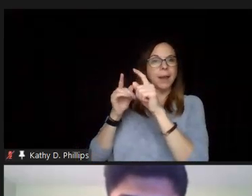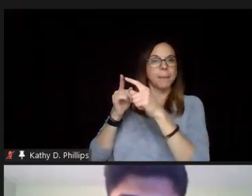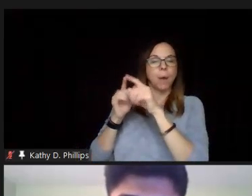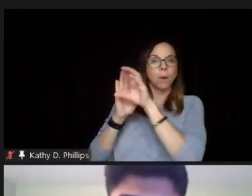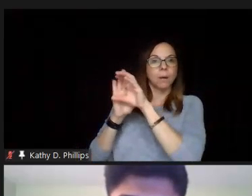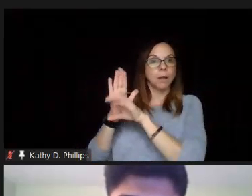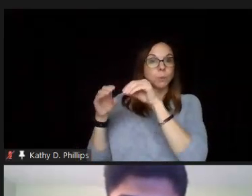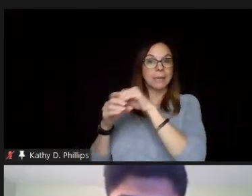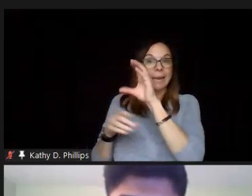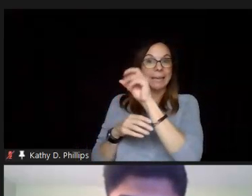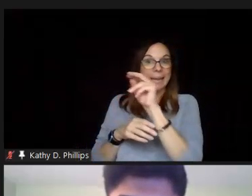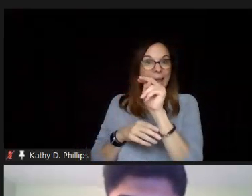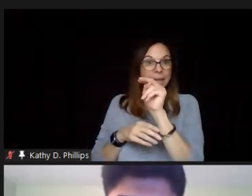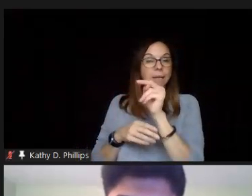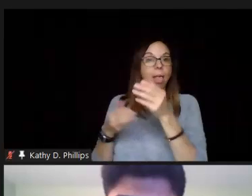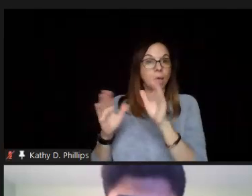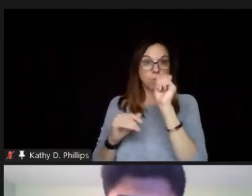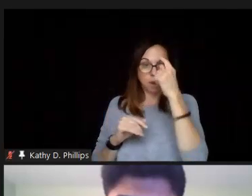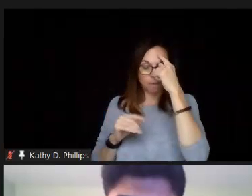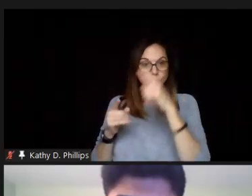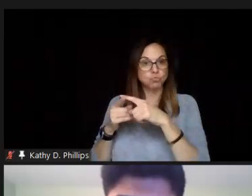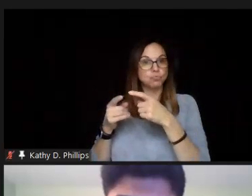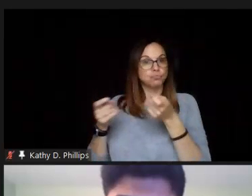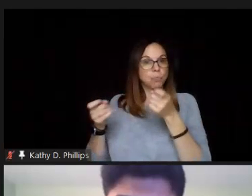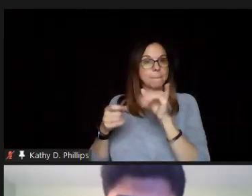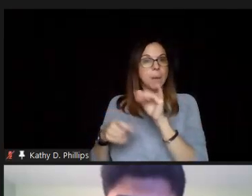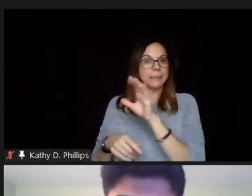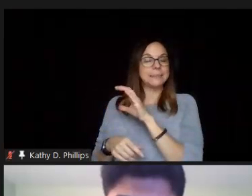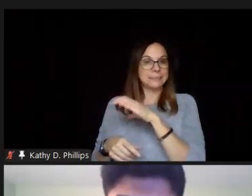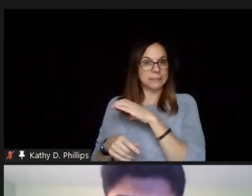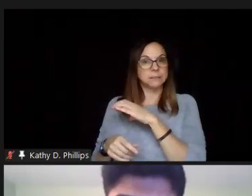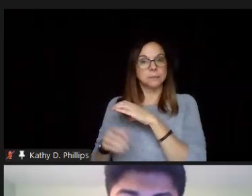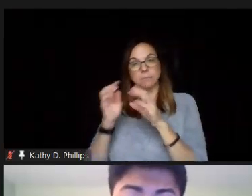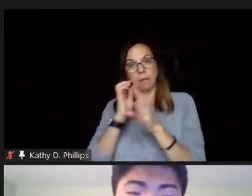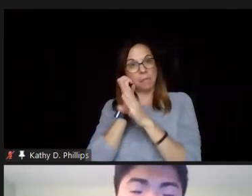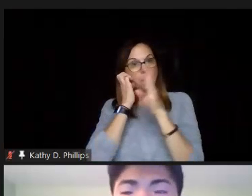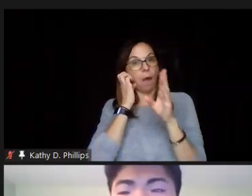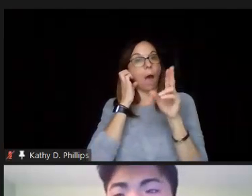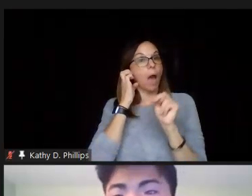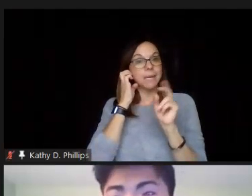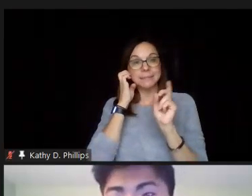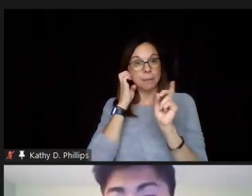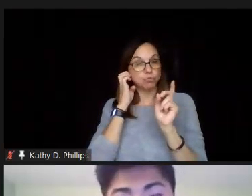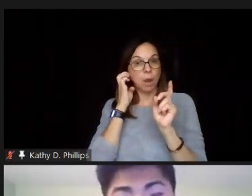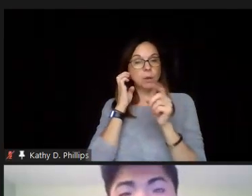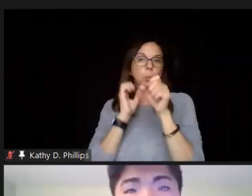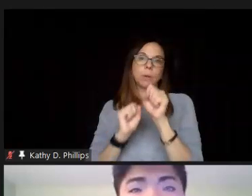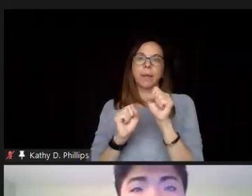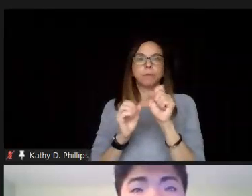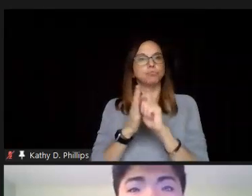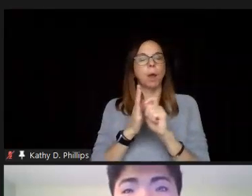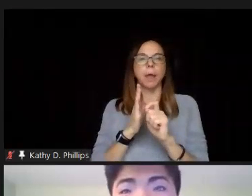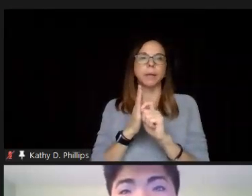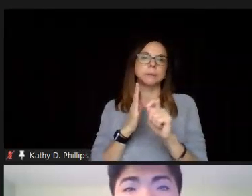in Connecticut, right, that allowed the government to be run by its citizens. On the undemocratic side, we could